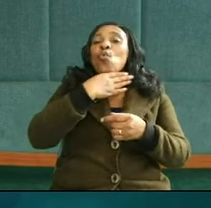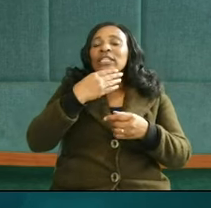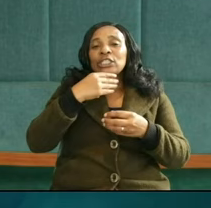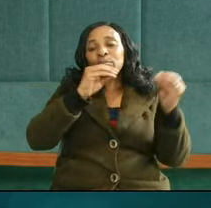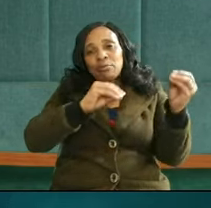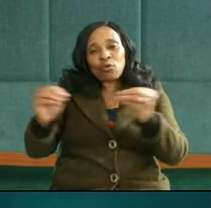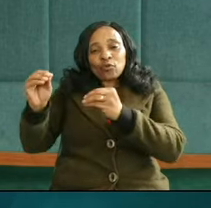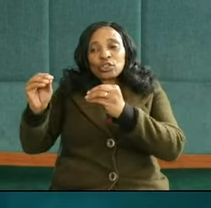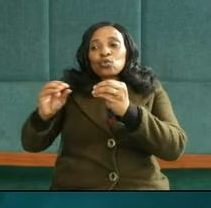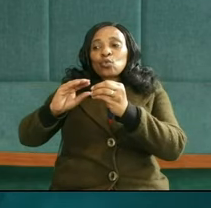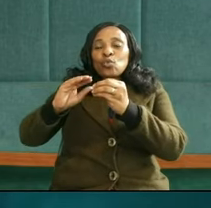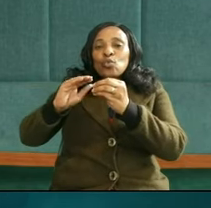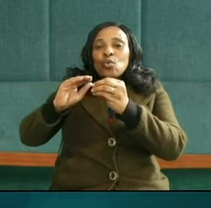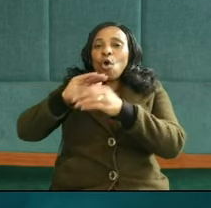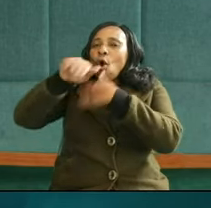world.